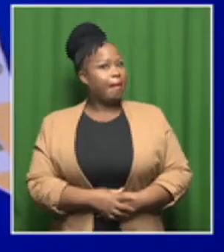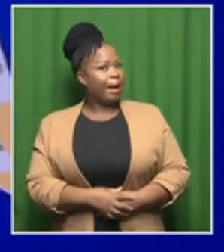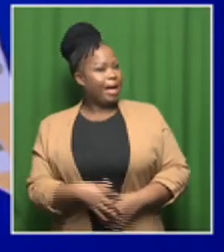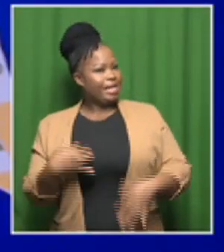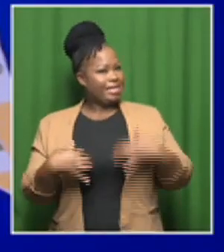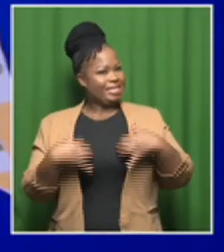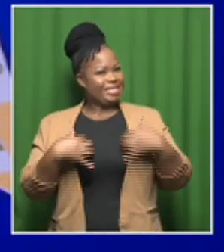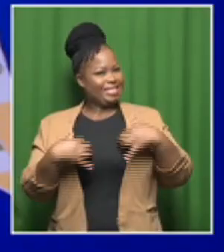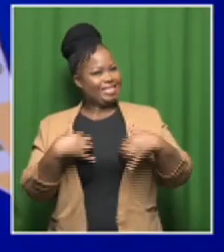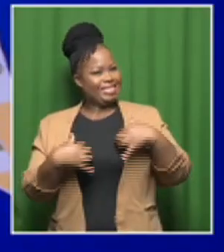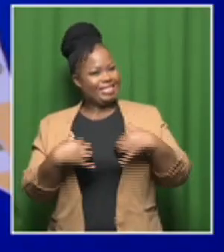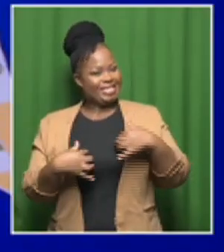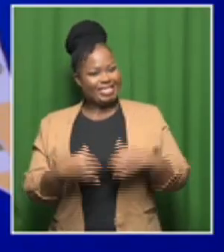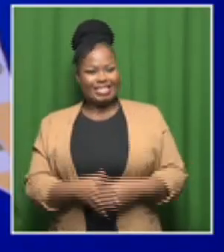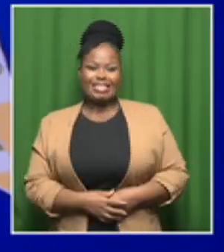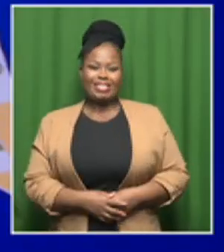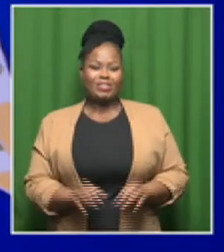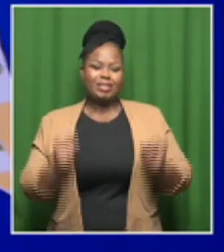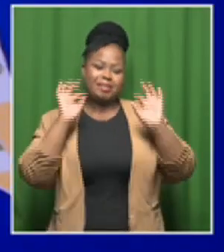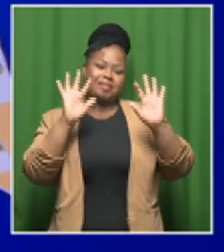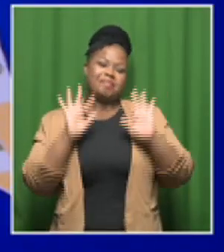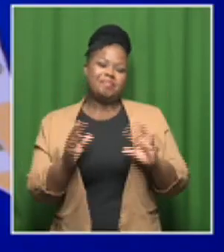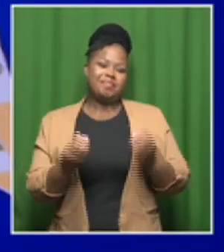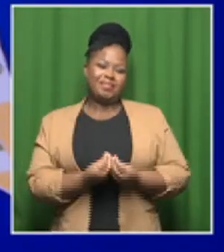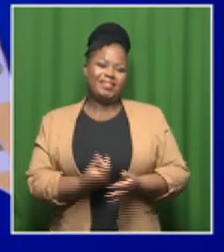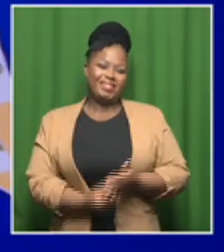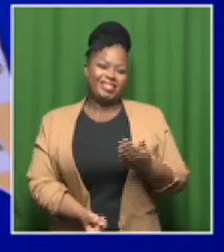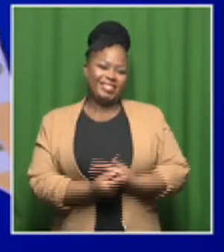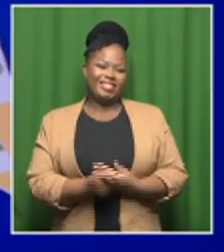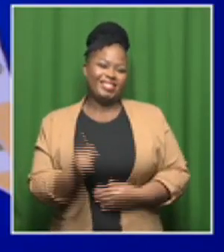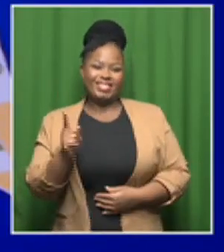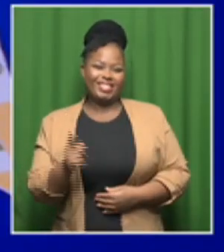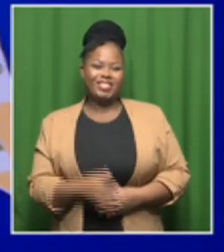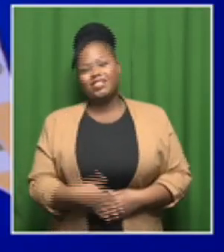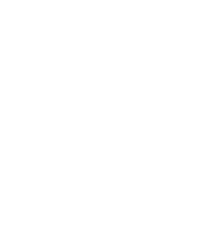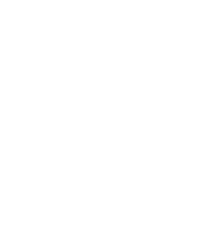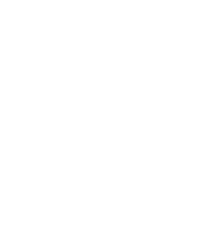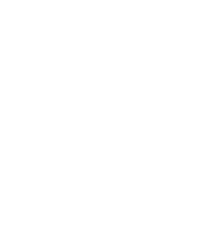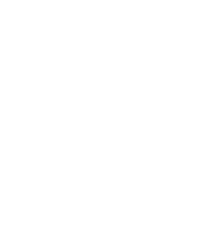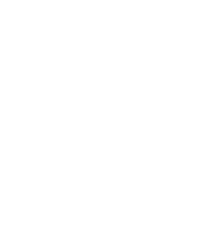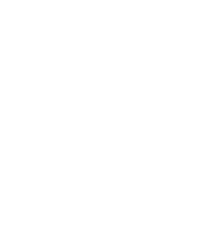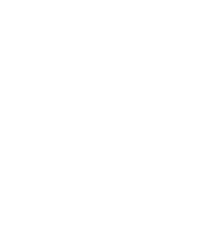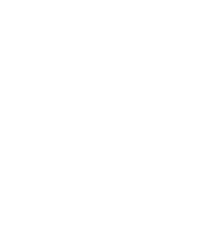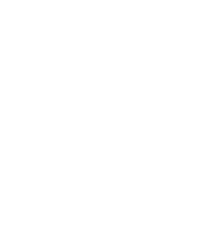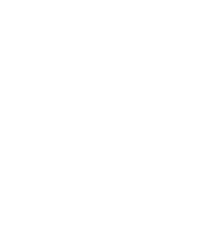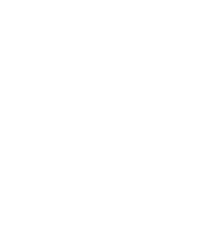excited this morning about all those amazing things that are taking place there. So thanks for showing us.